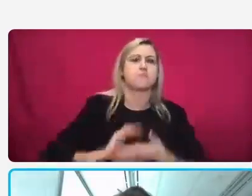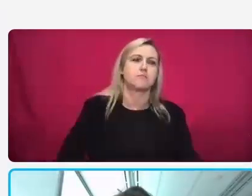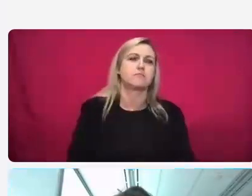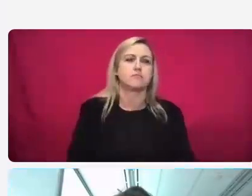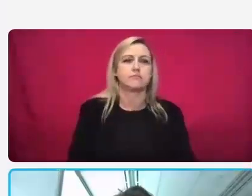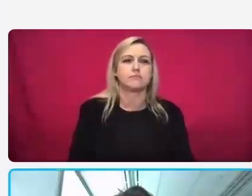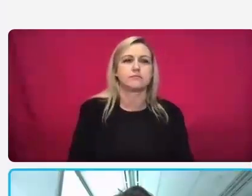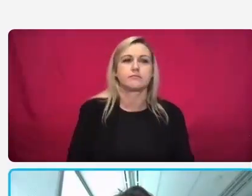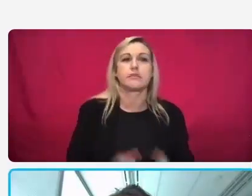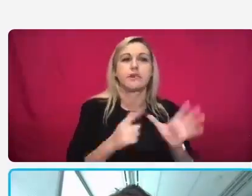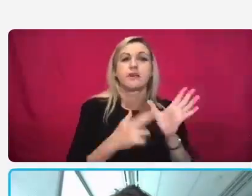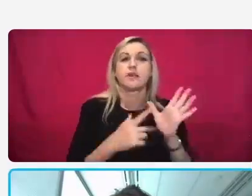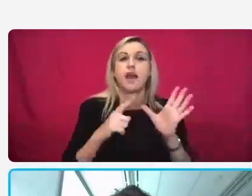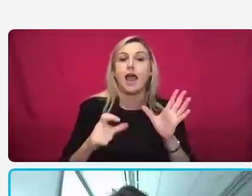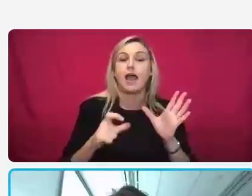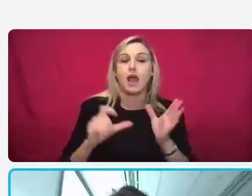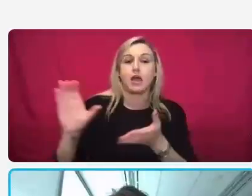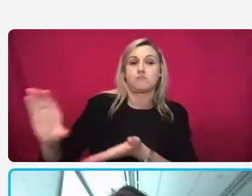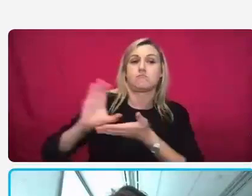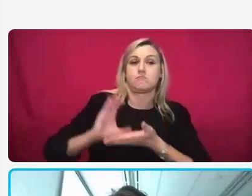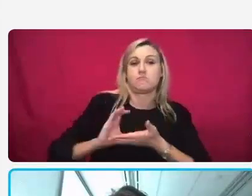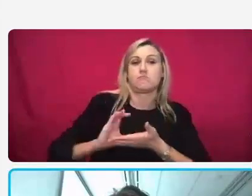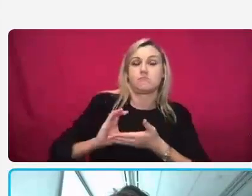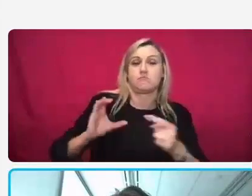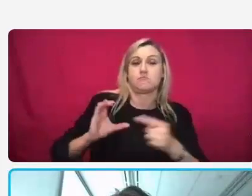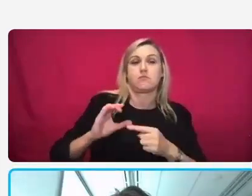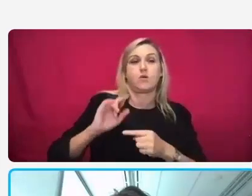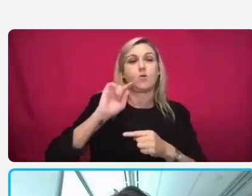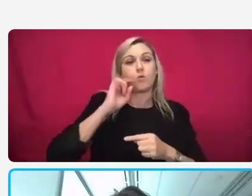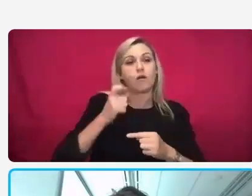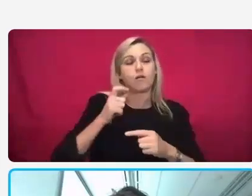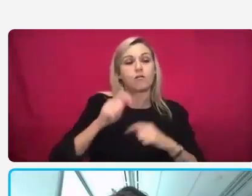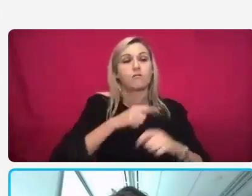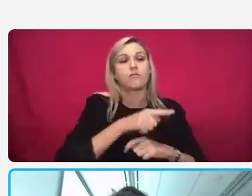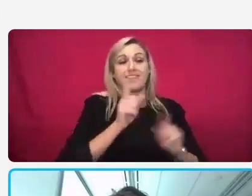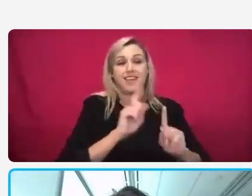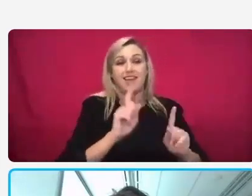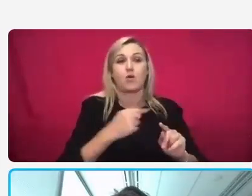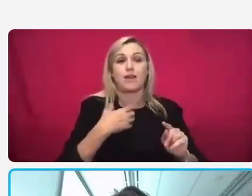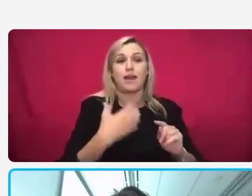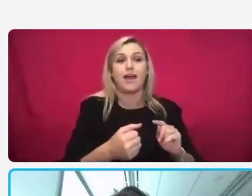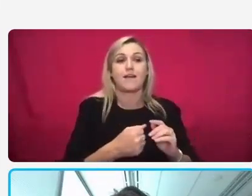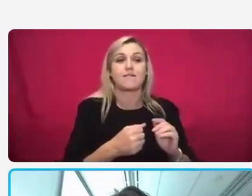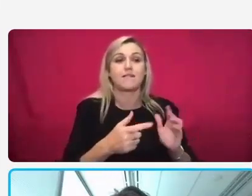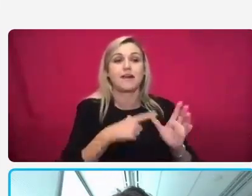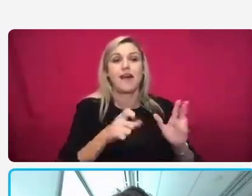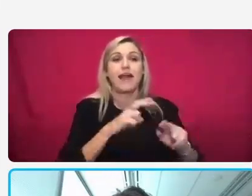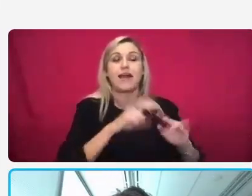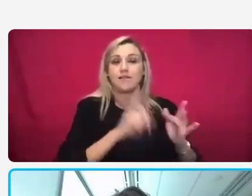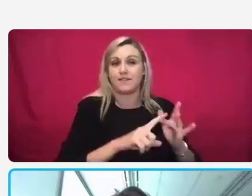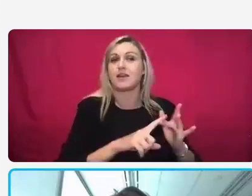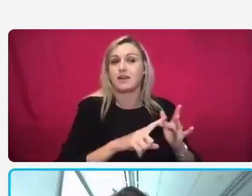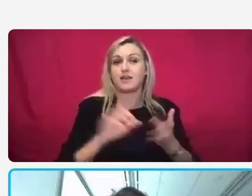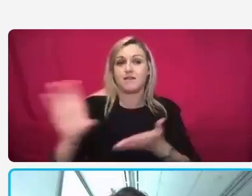The AN-ACC Basic Subsidy funding will roll together the existing basic subsidy, that is ACFI funding, the amounts currently provided